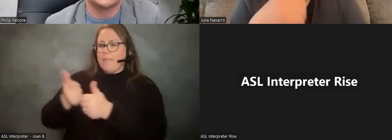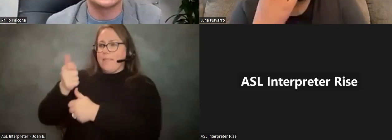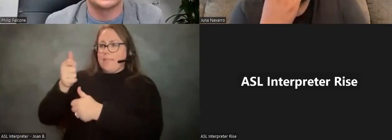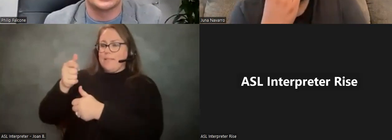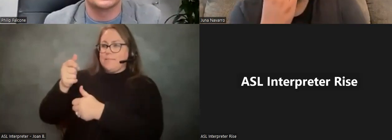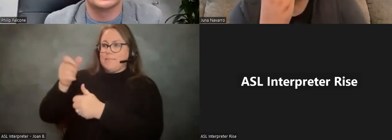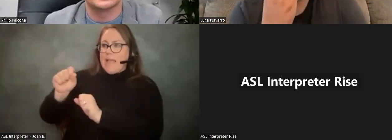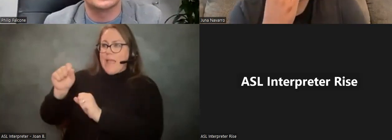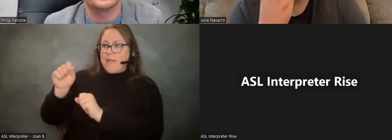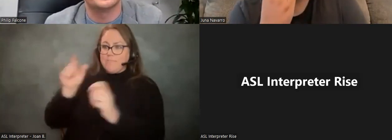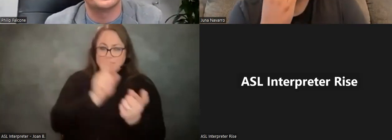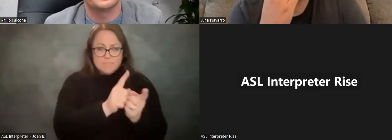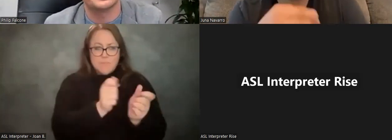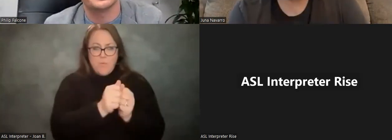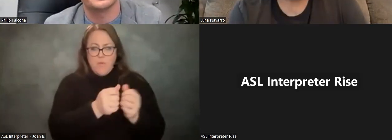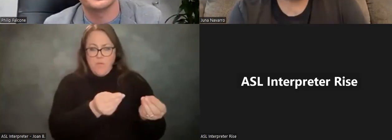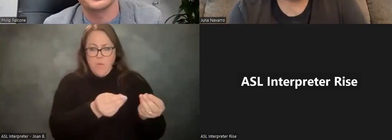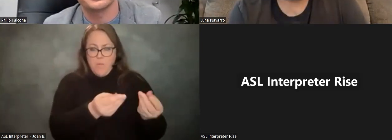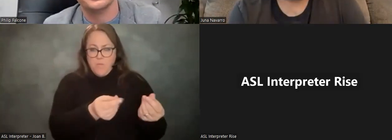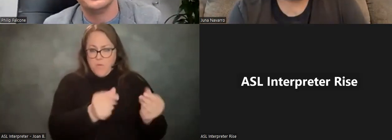think, more case by case basis.